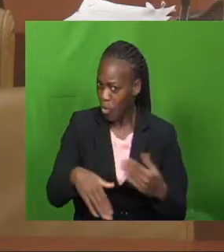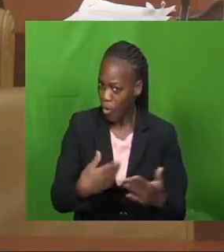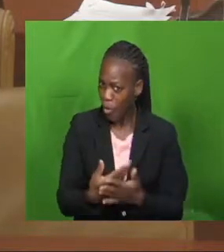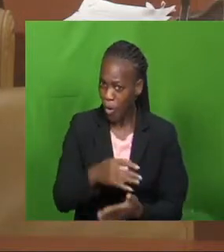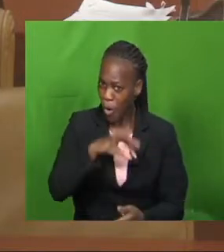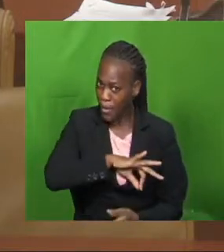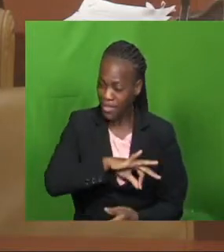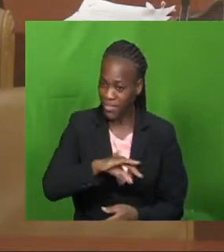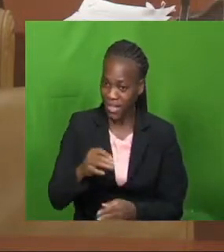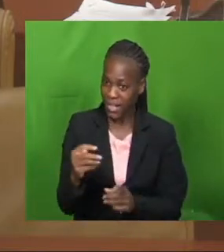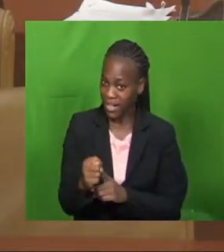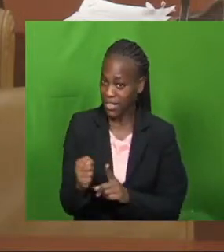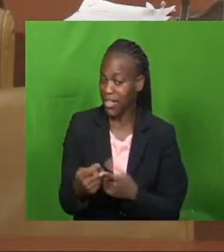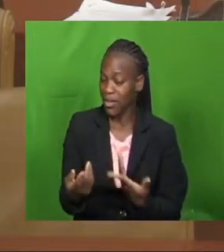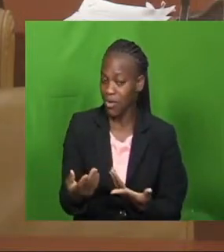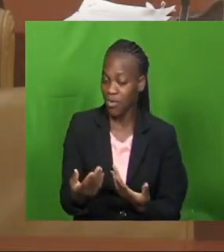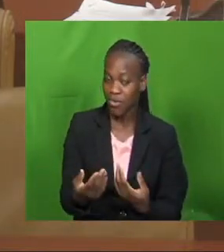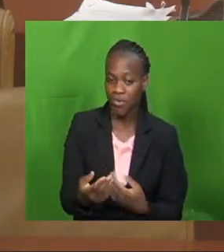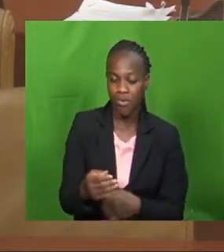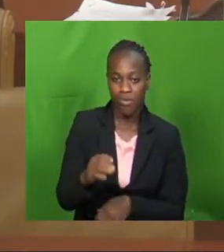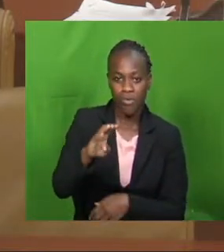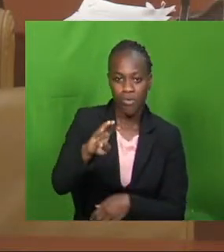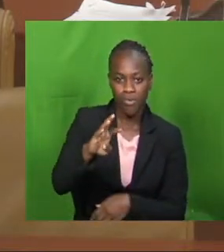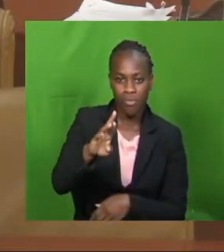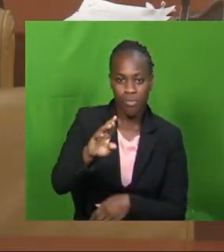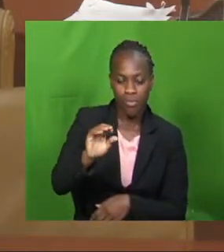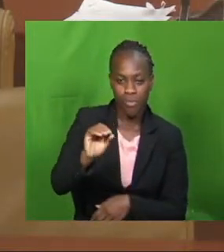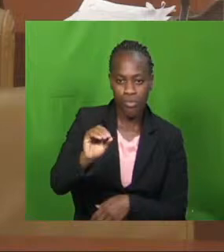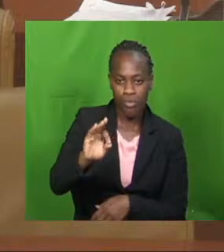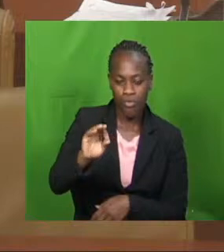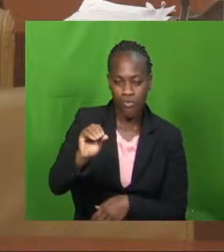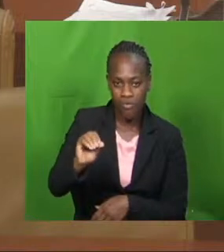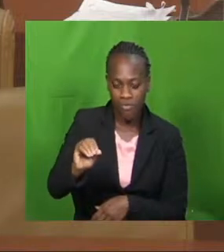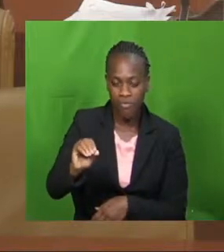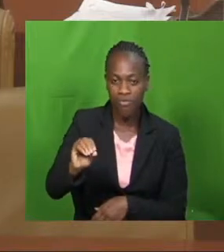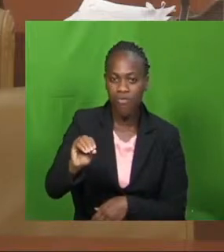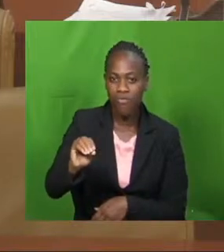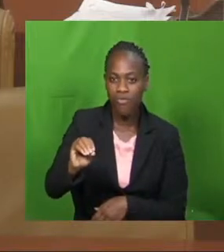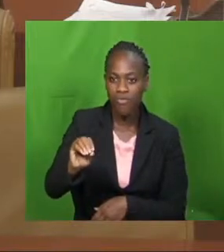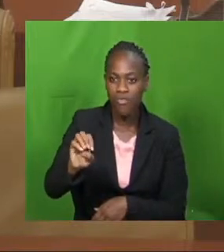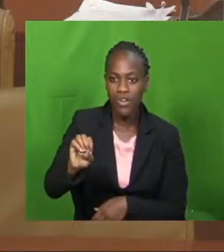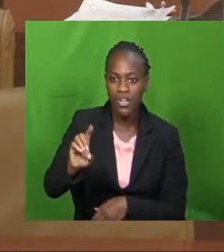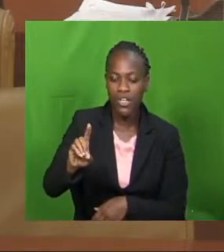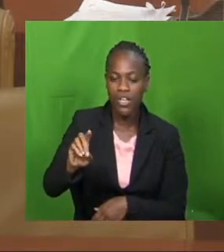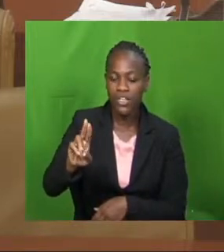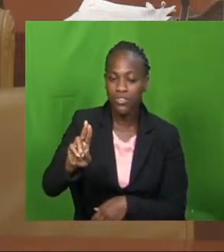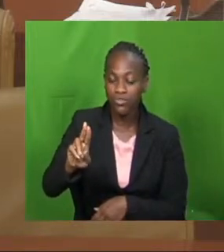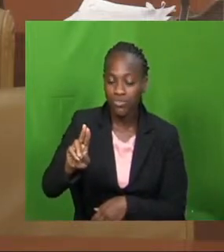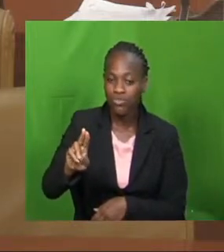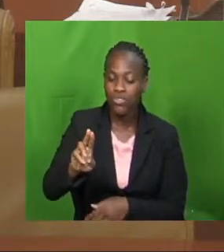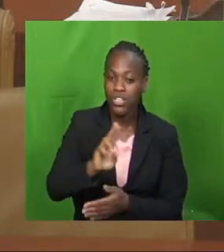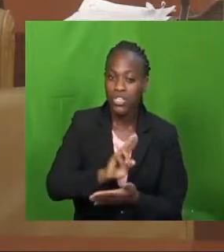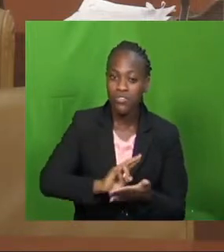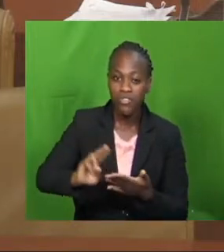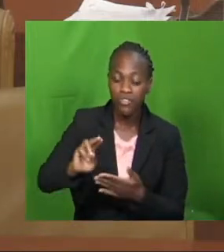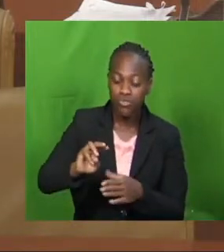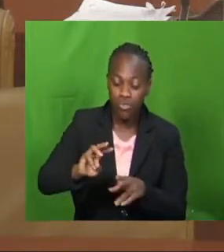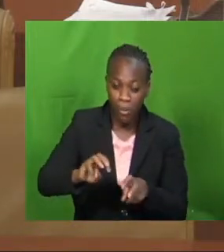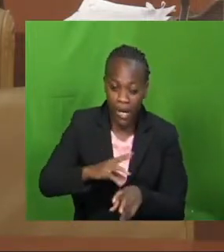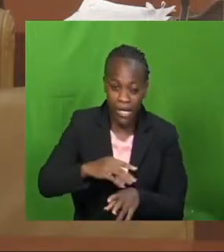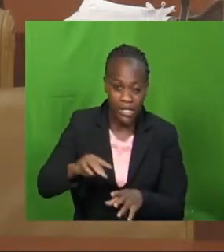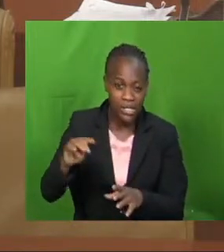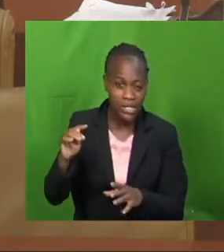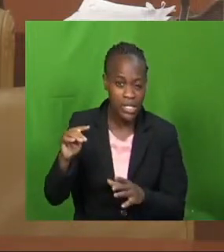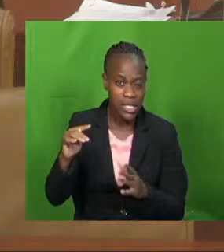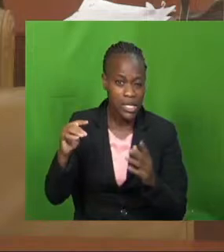also look at Bofidu, Atuabo, Aboso, University of Mines and Technology, and other settlements. So